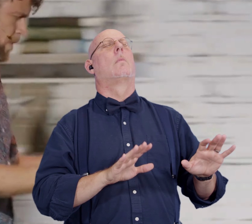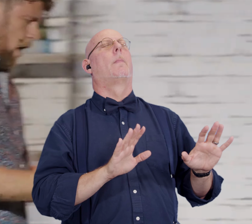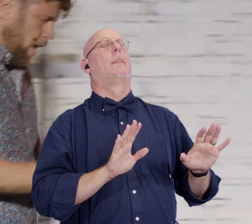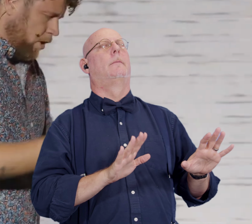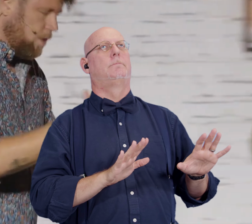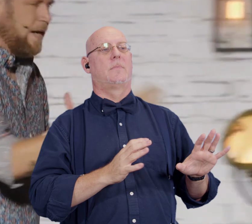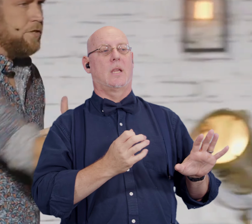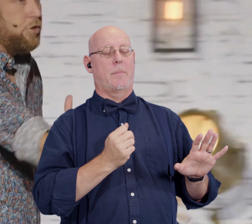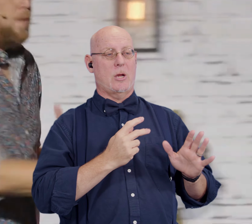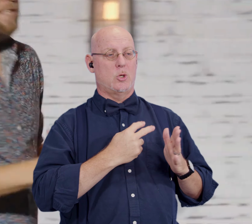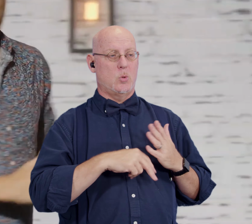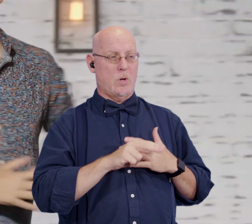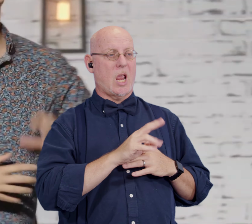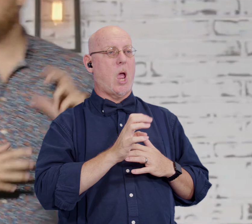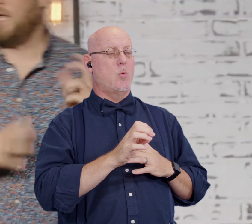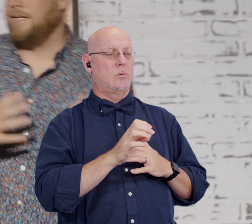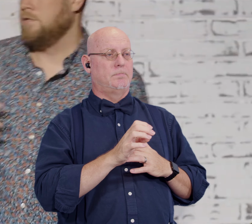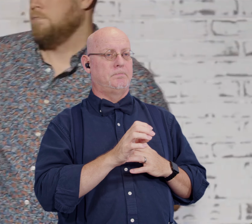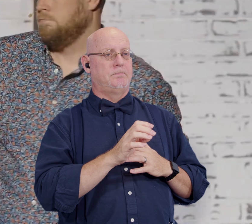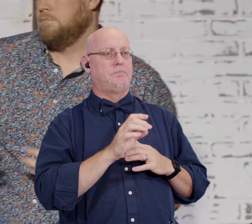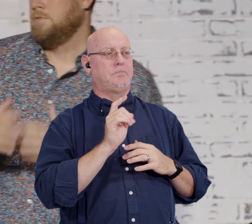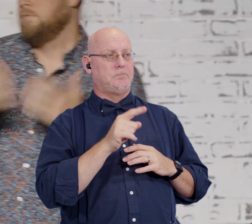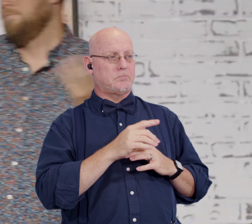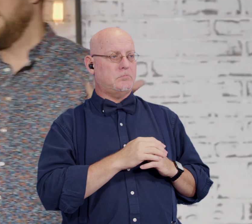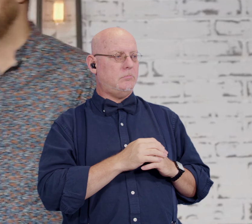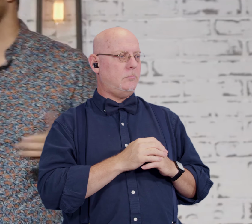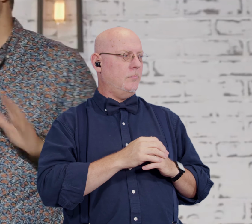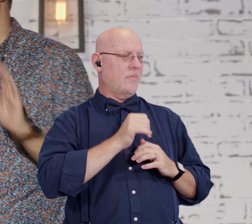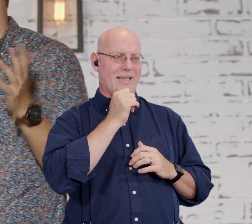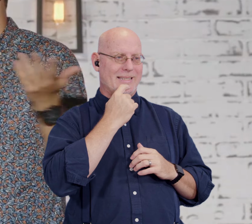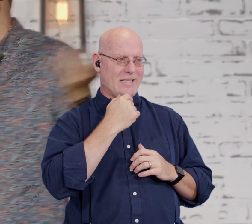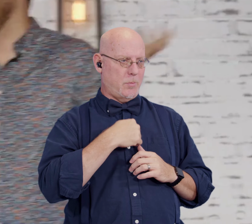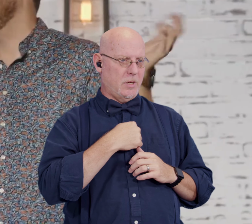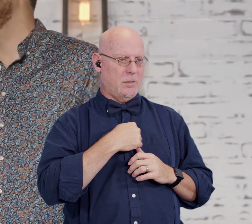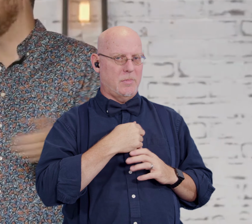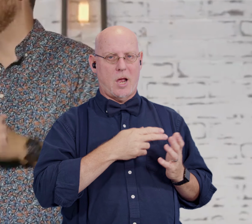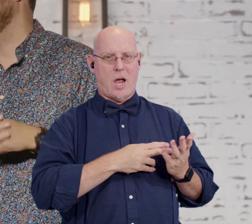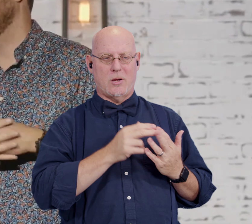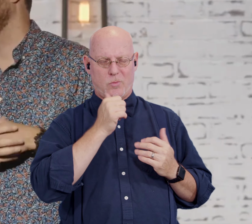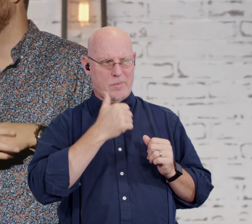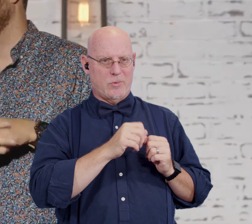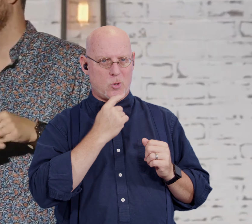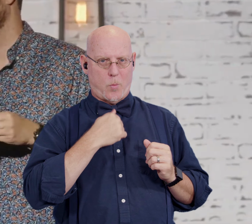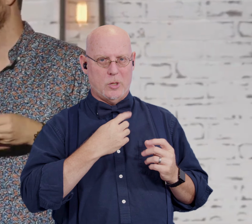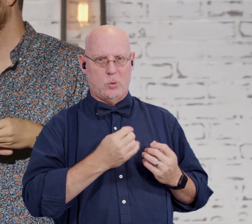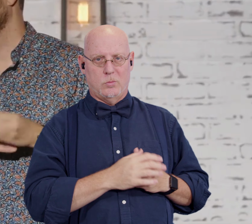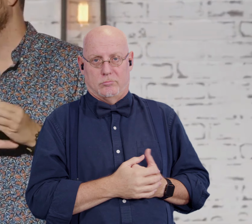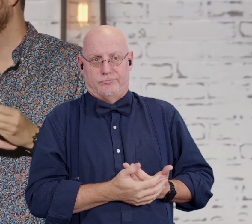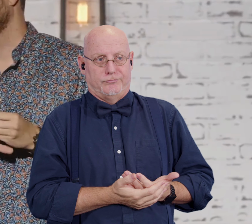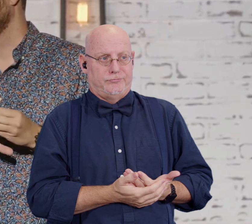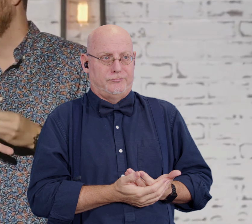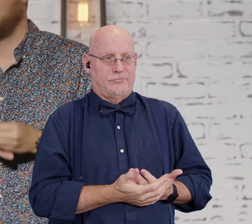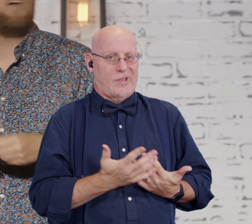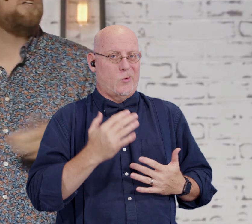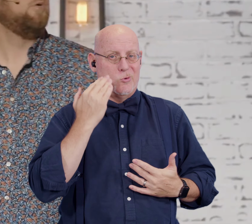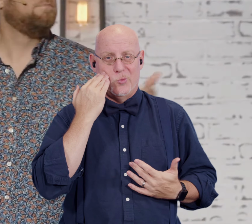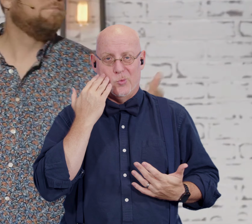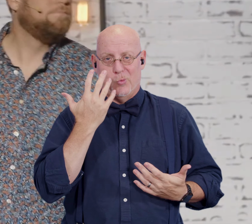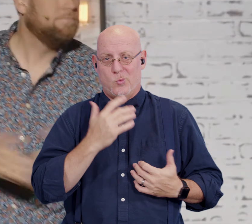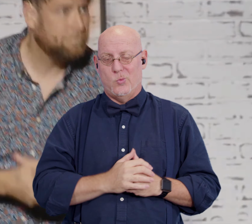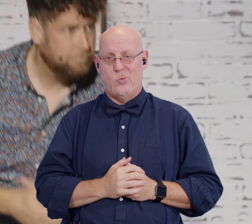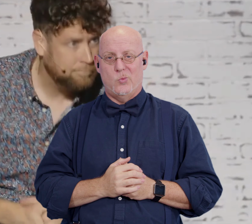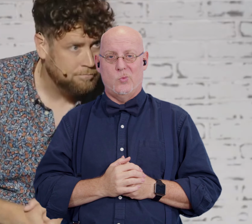look, you're gonna come back in 2 weeks. I want you to like, he didn't even need to tell me. To be honest, I don't remember what he told me to do. Because I already